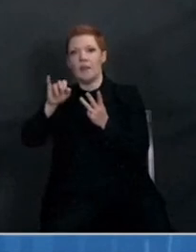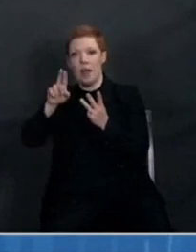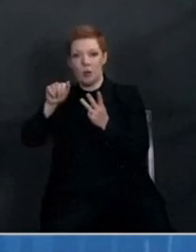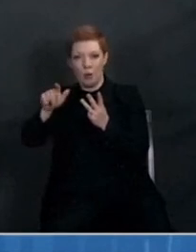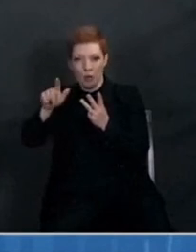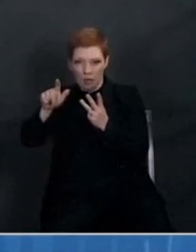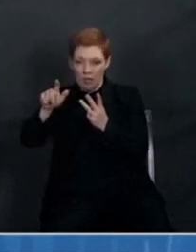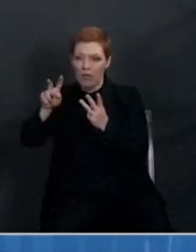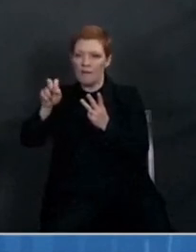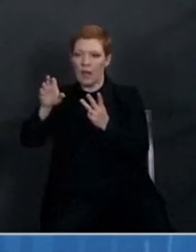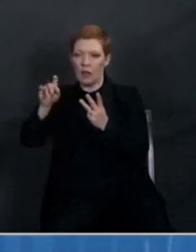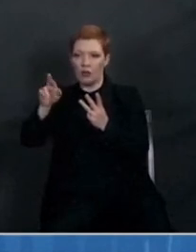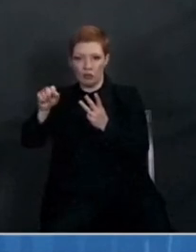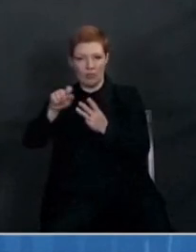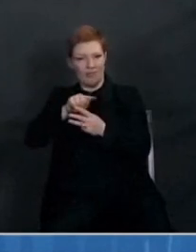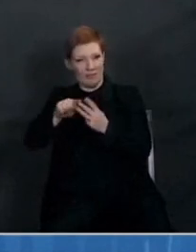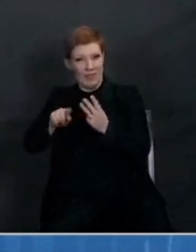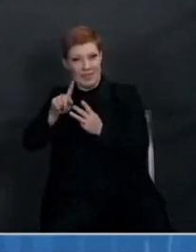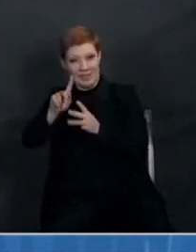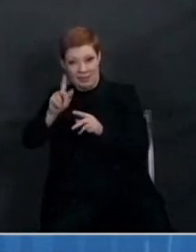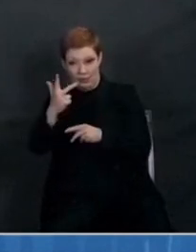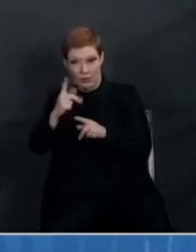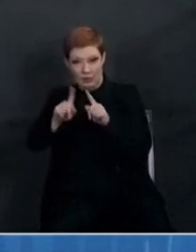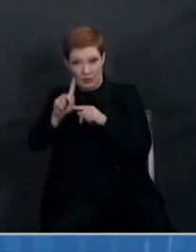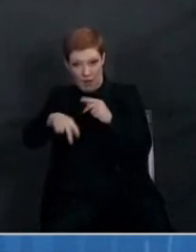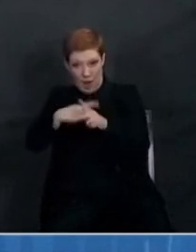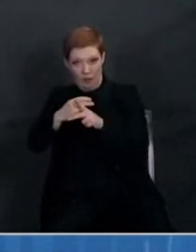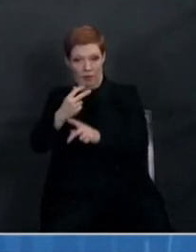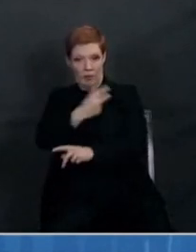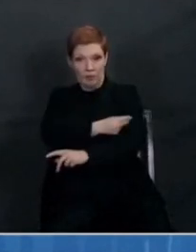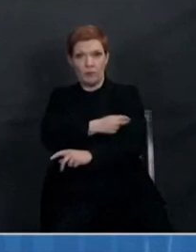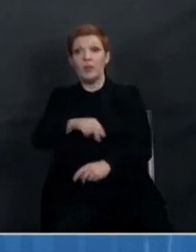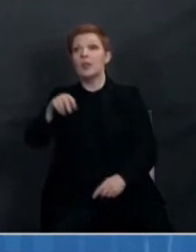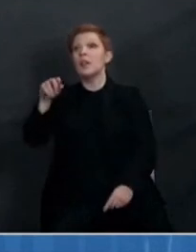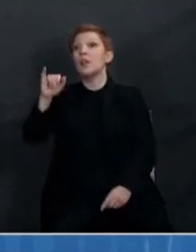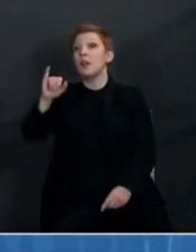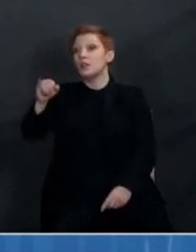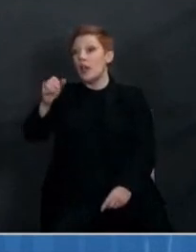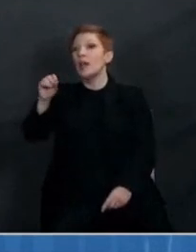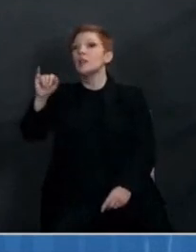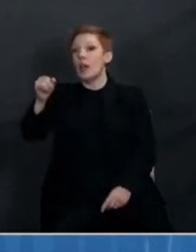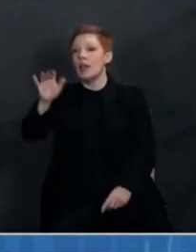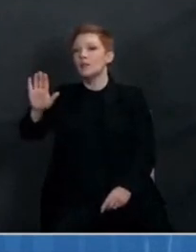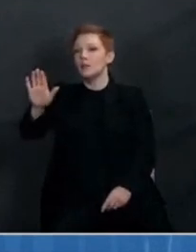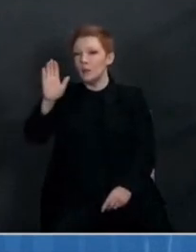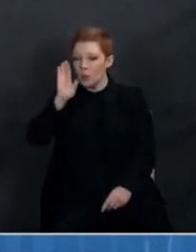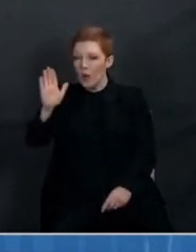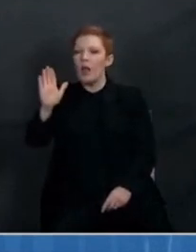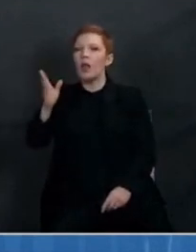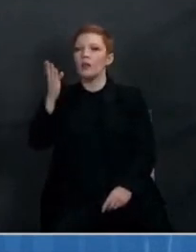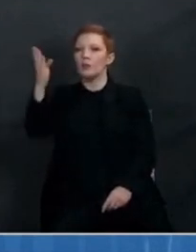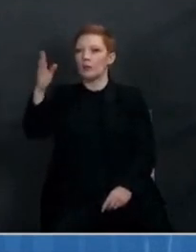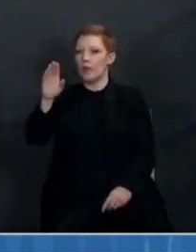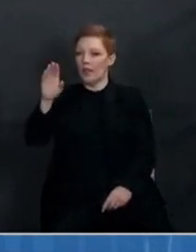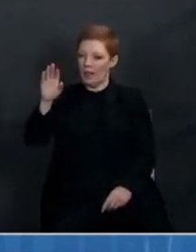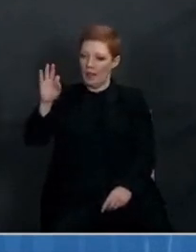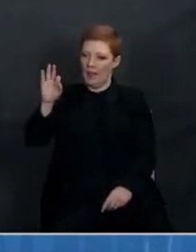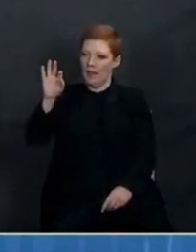now. Obviously, the J&J will be putting their information into the FDA for an application for an emergency